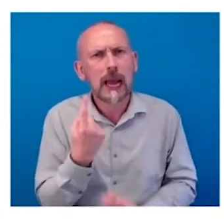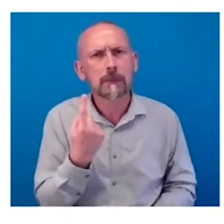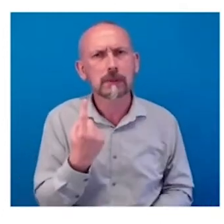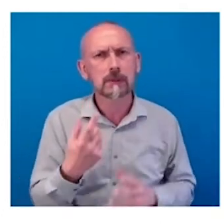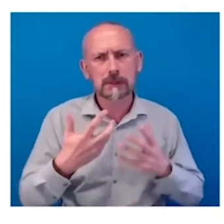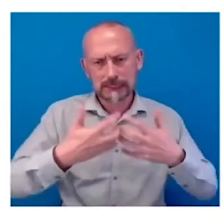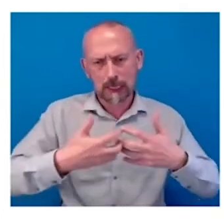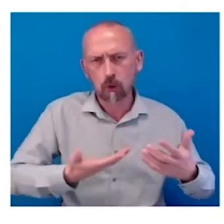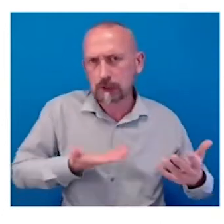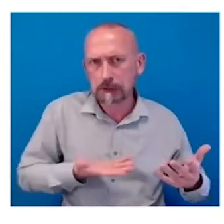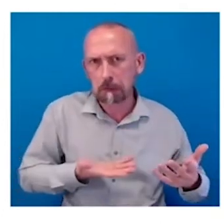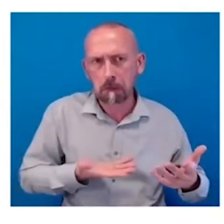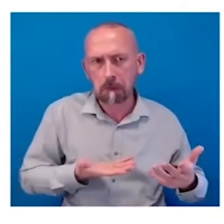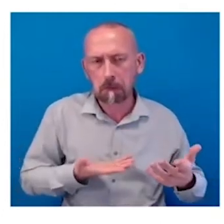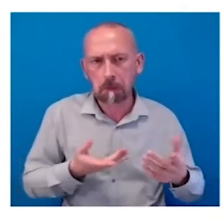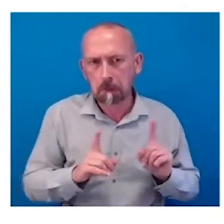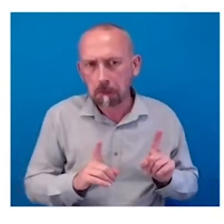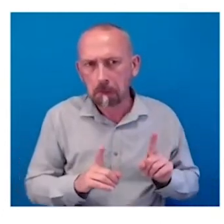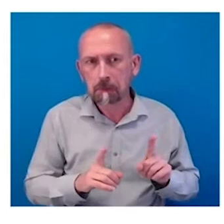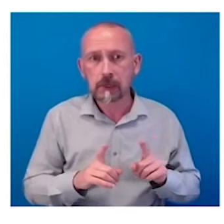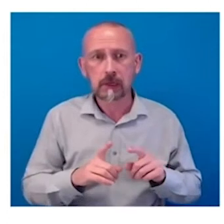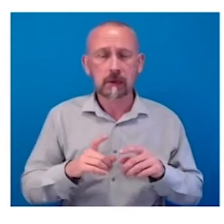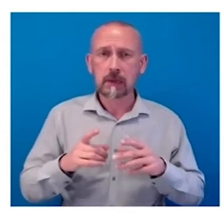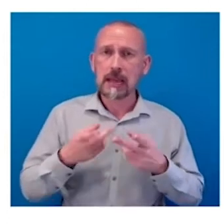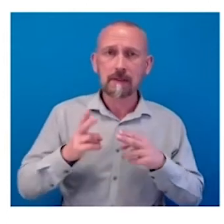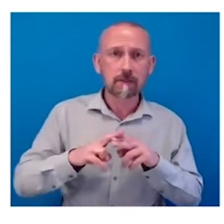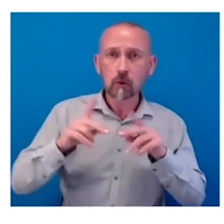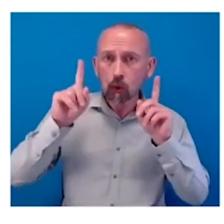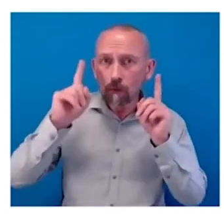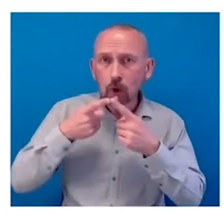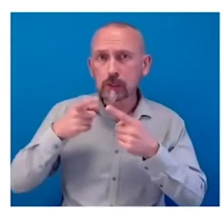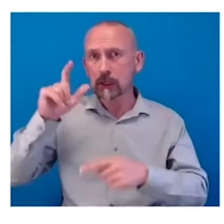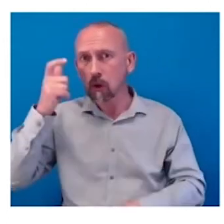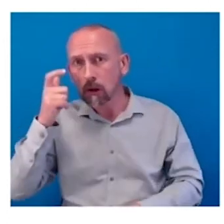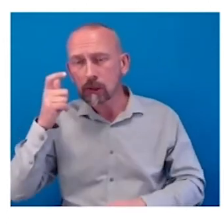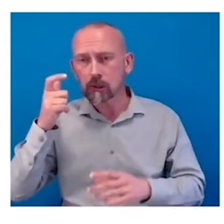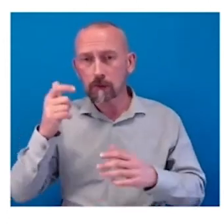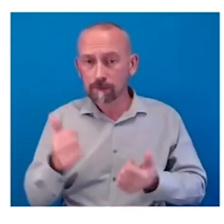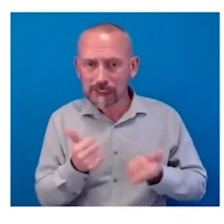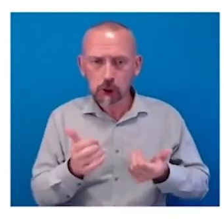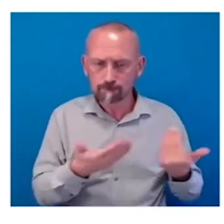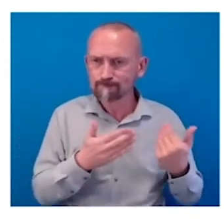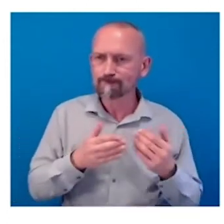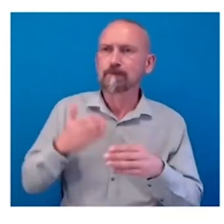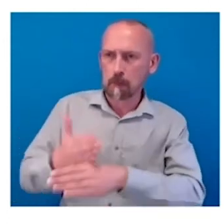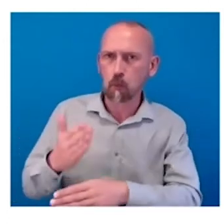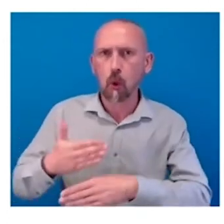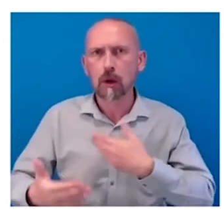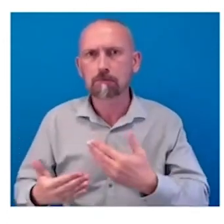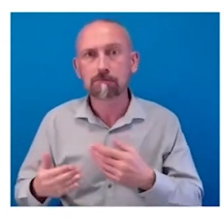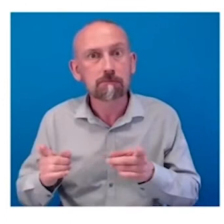at people moving from further education into employment, what does that transition look like? And it's a very different kind of path.